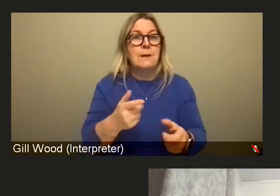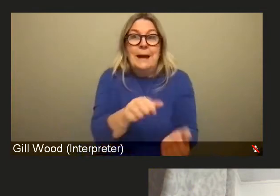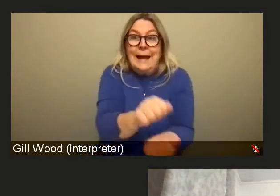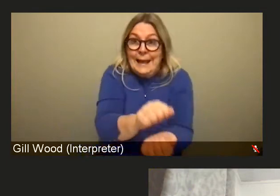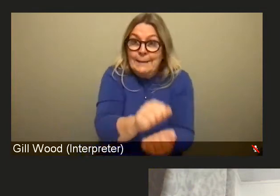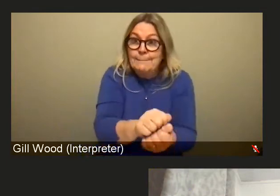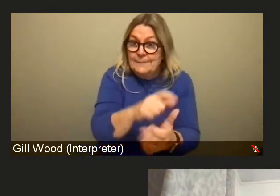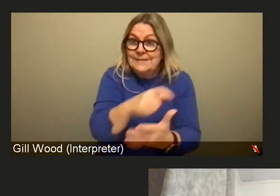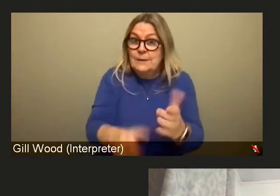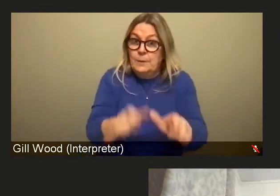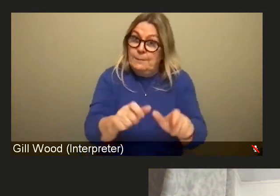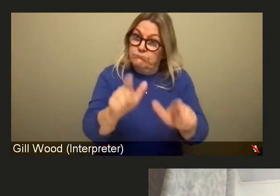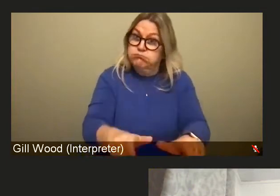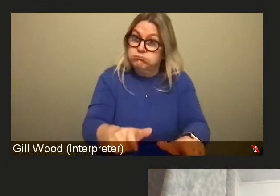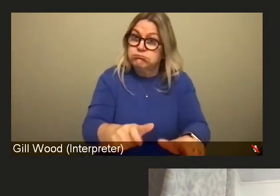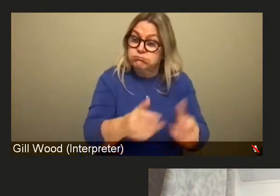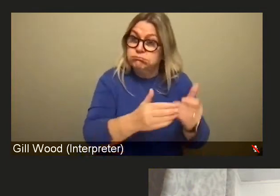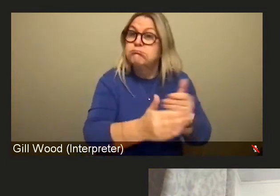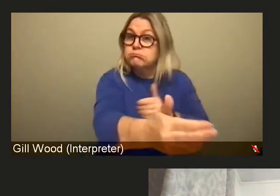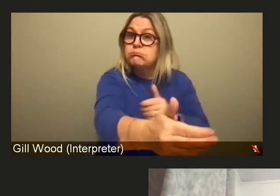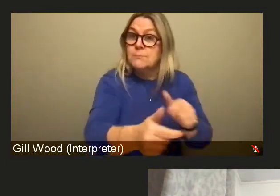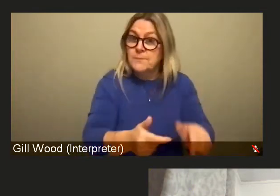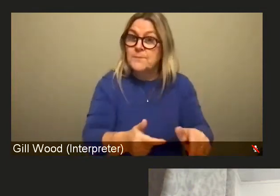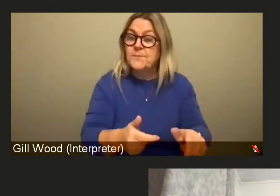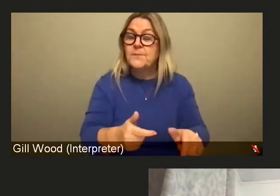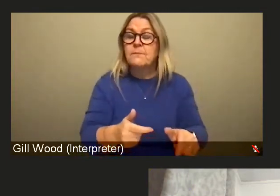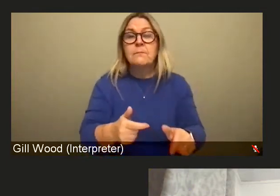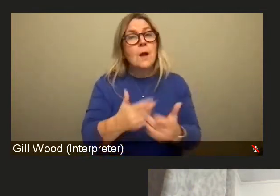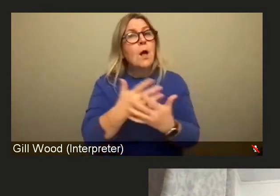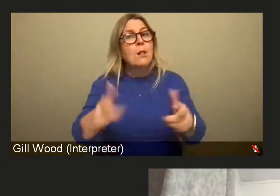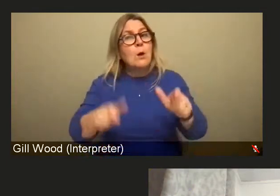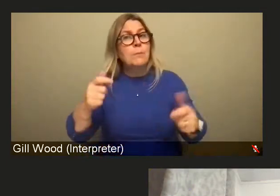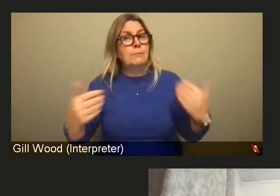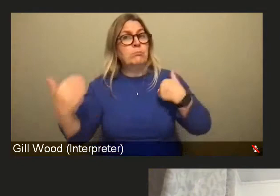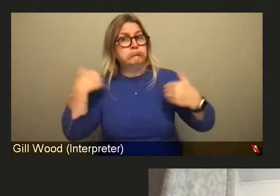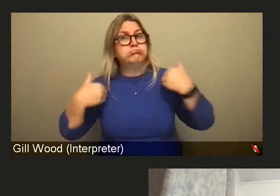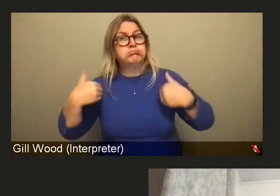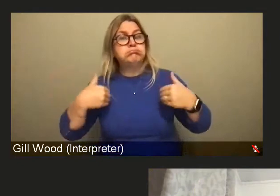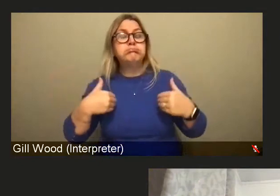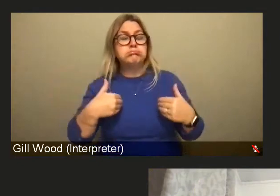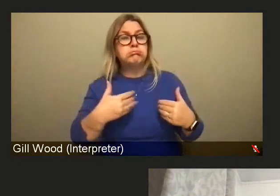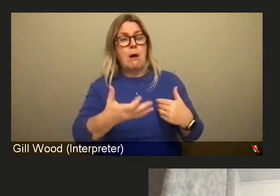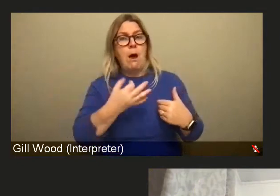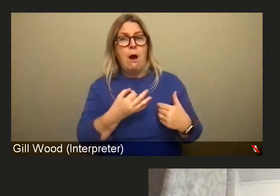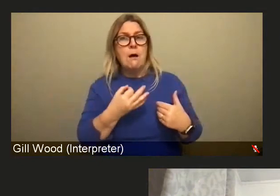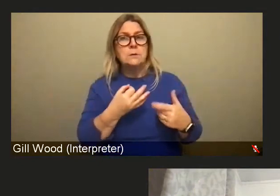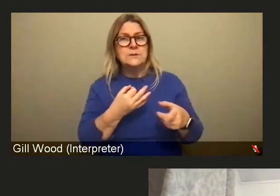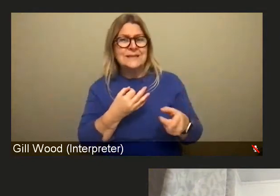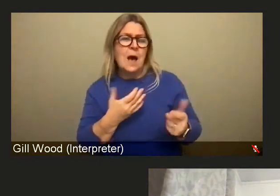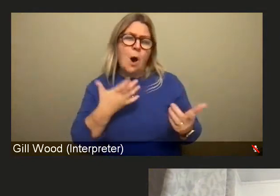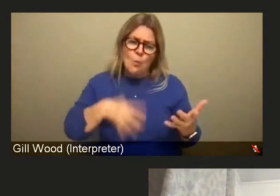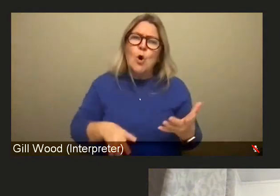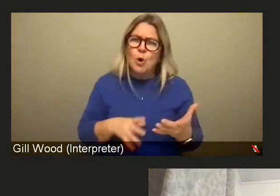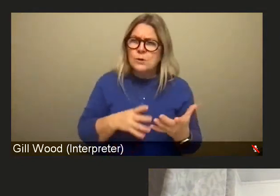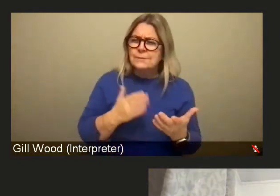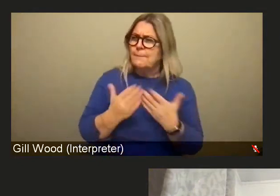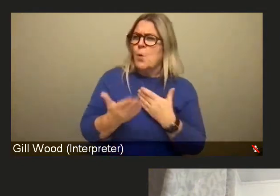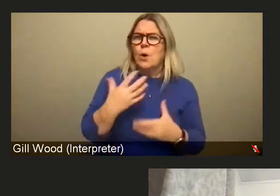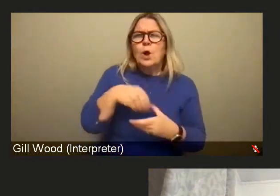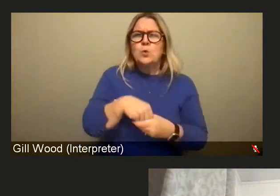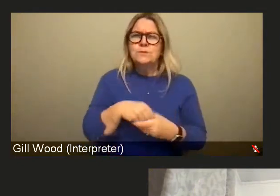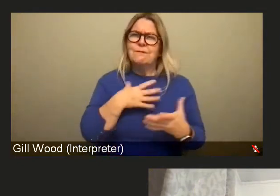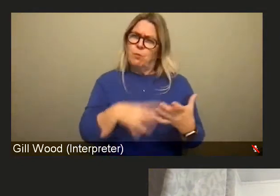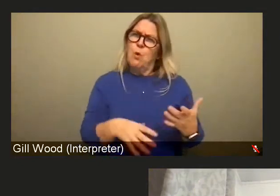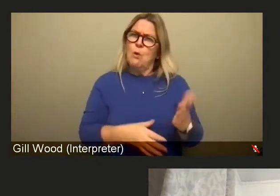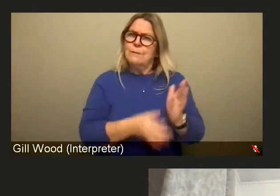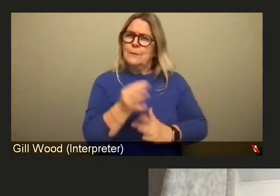helpful, because we are approached as a disabled persons organisation by employers who are minded to be more inclusive and who want to